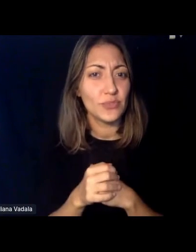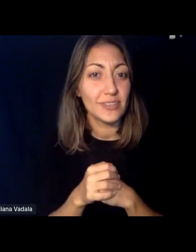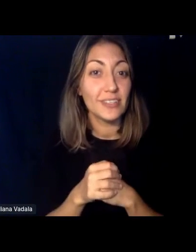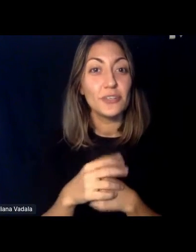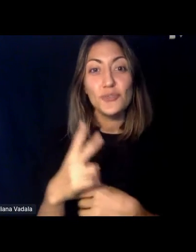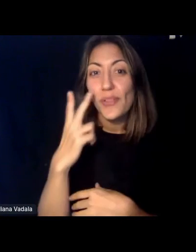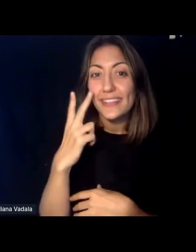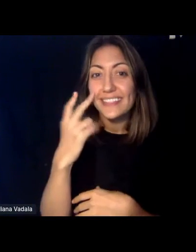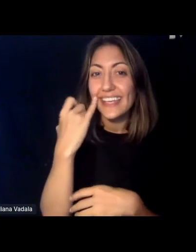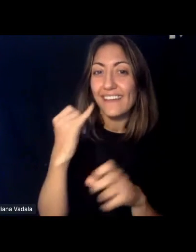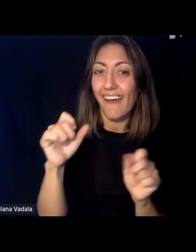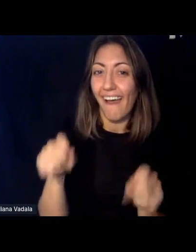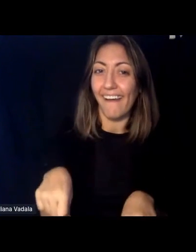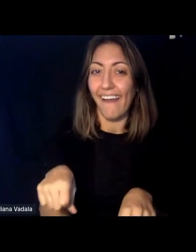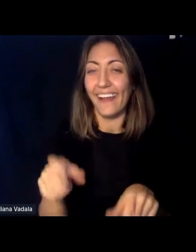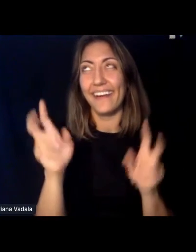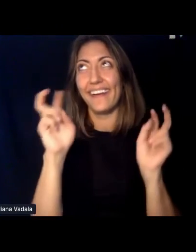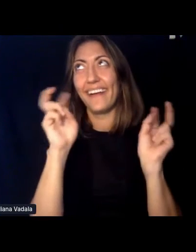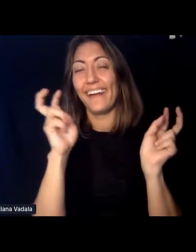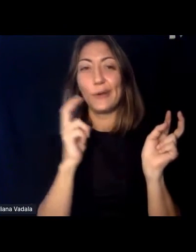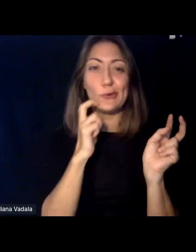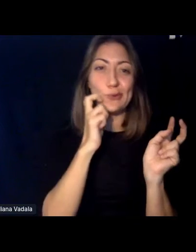and share my screen here.